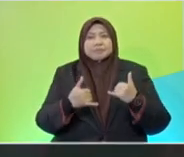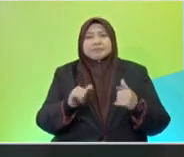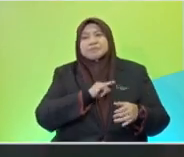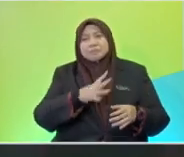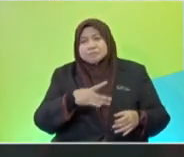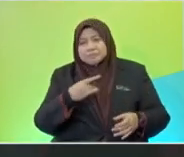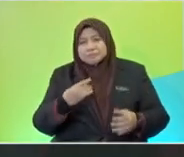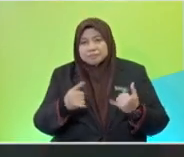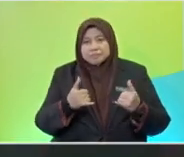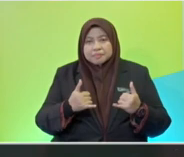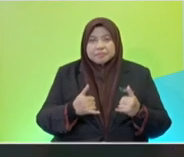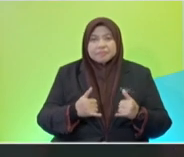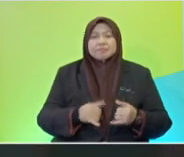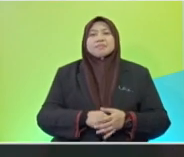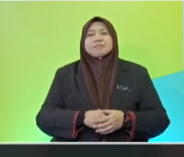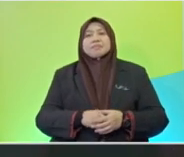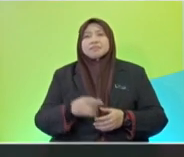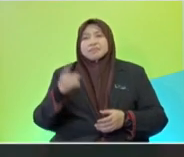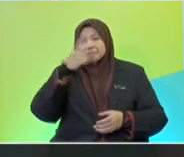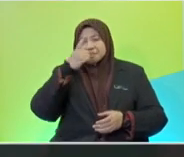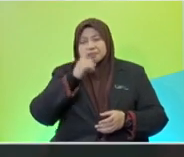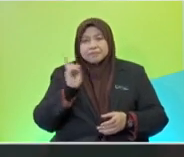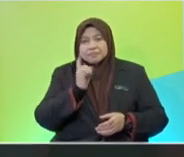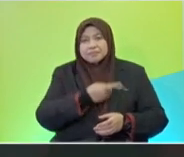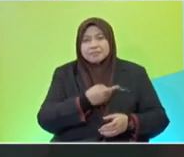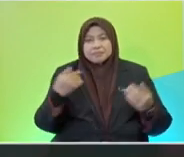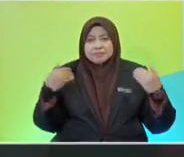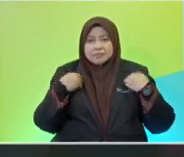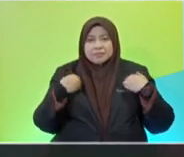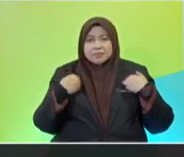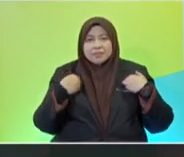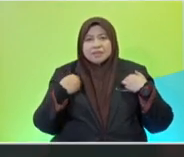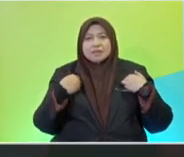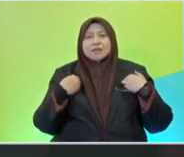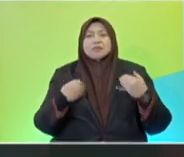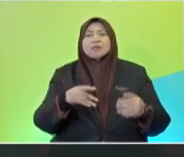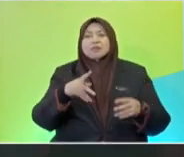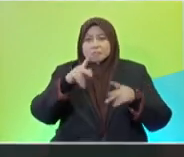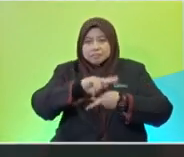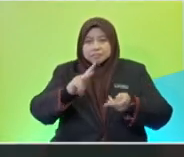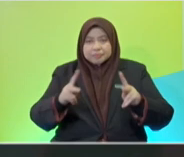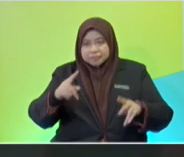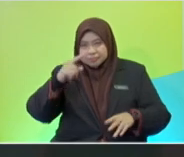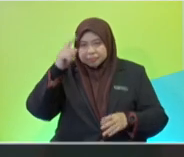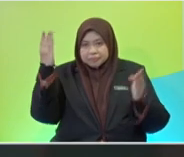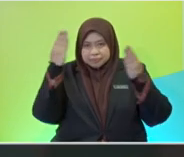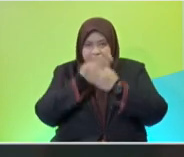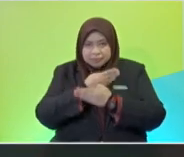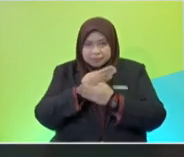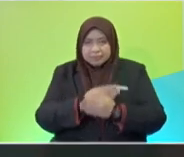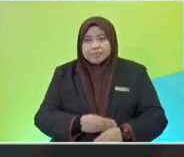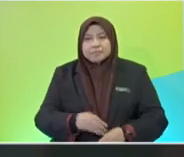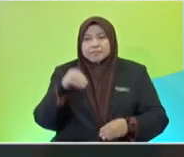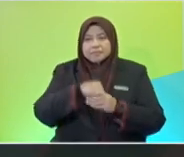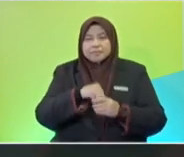All right, so in front of us right now, yes, there is actually a dark box. Okay. Ooh. Inside here, mm-hmm, is